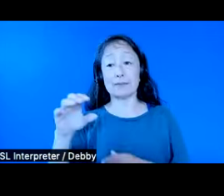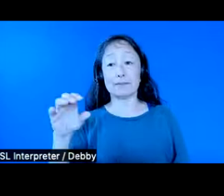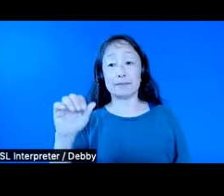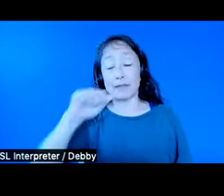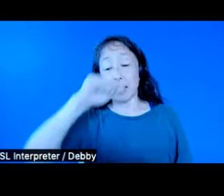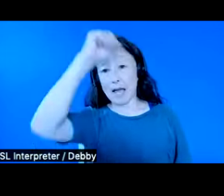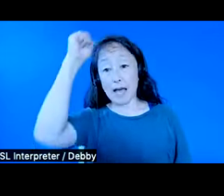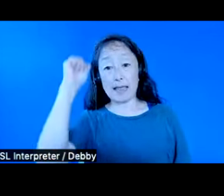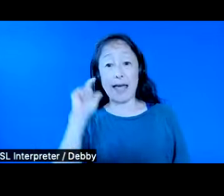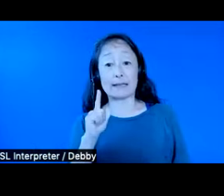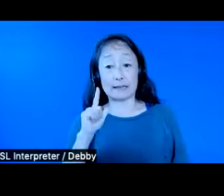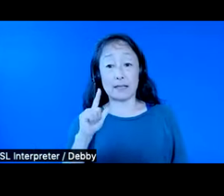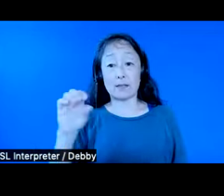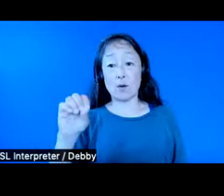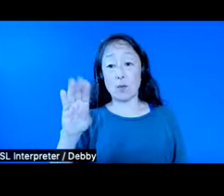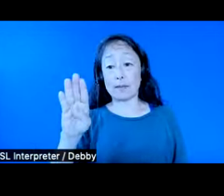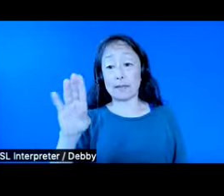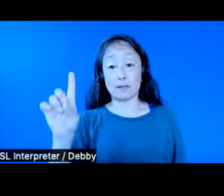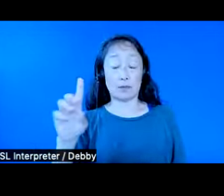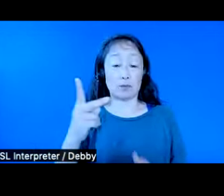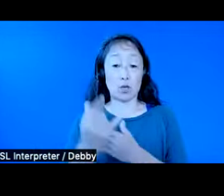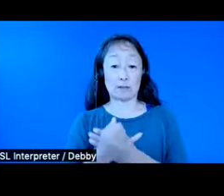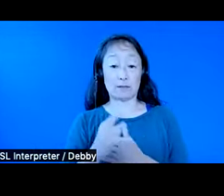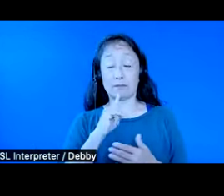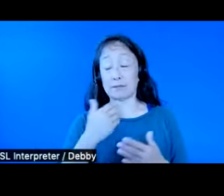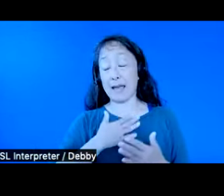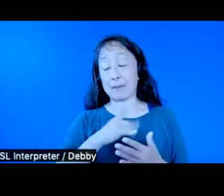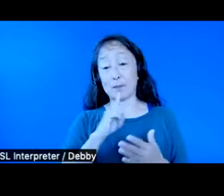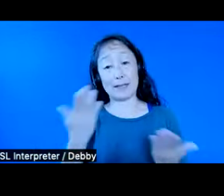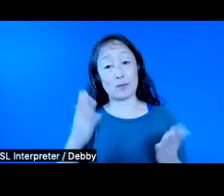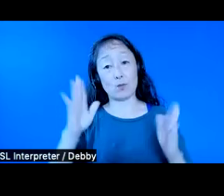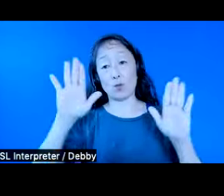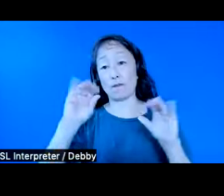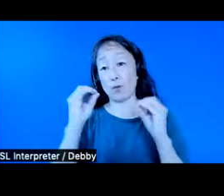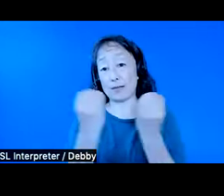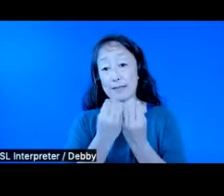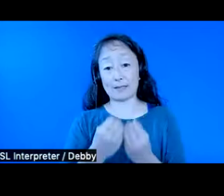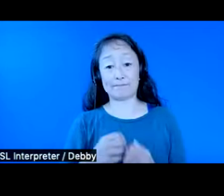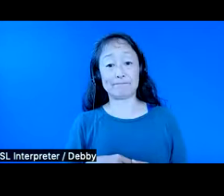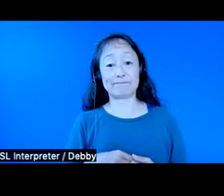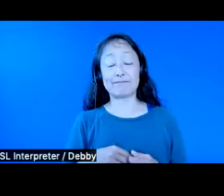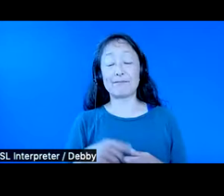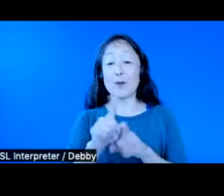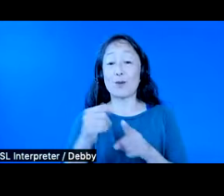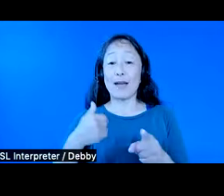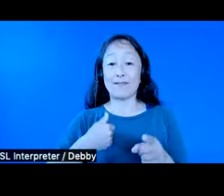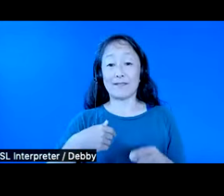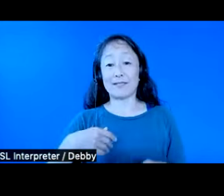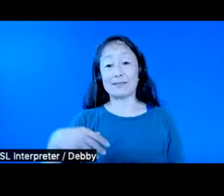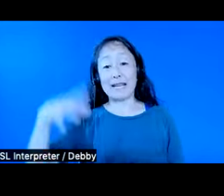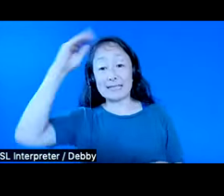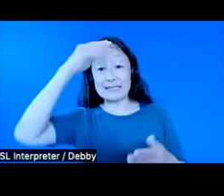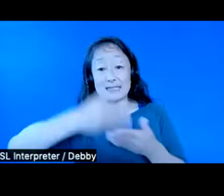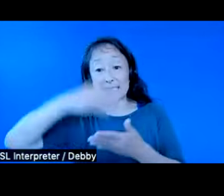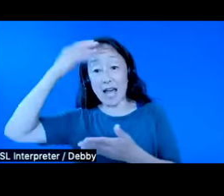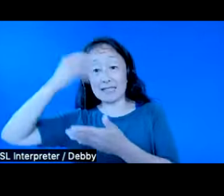wonderful organization. So that's my intro. I also have sons. I'm a woman in an ocean of men